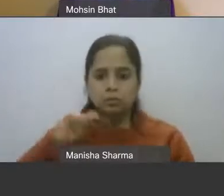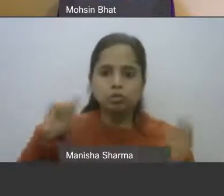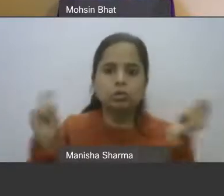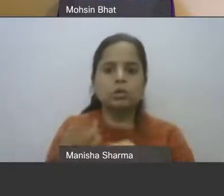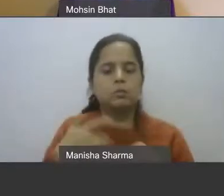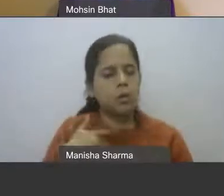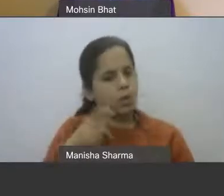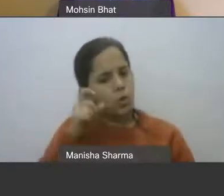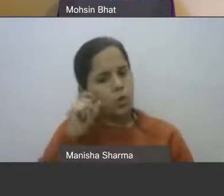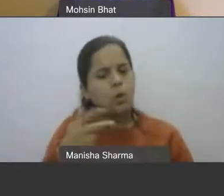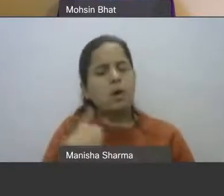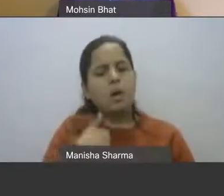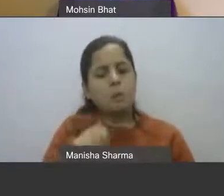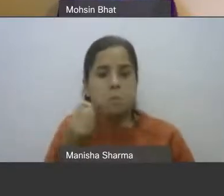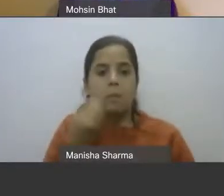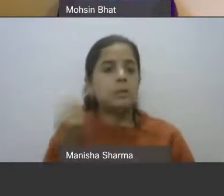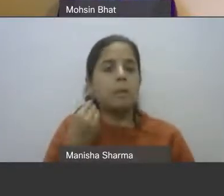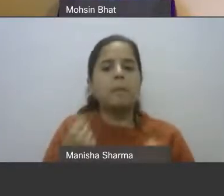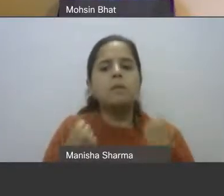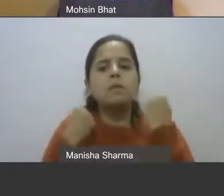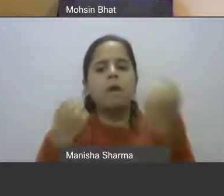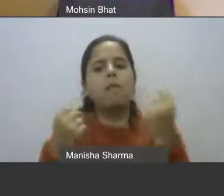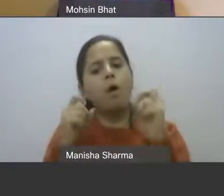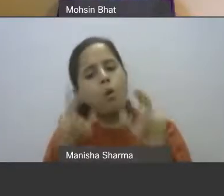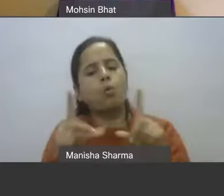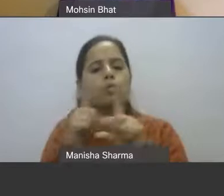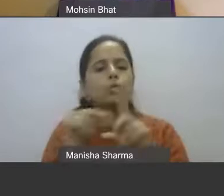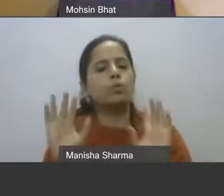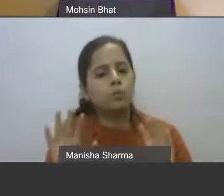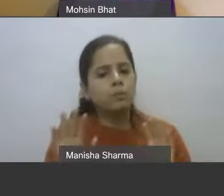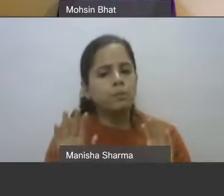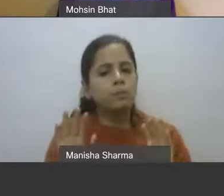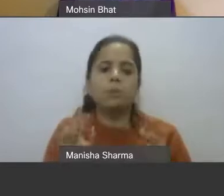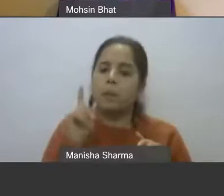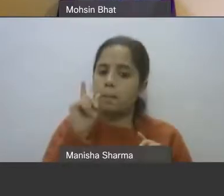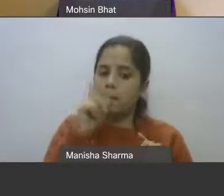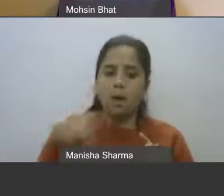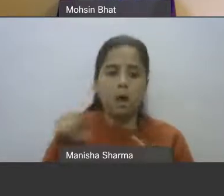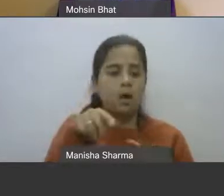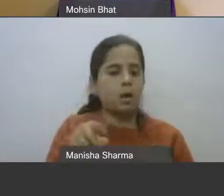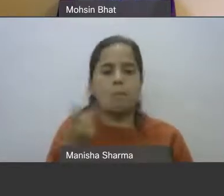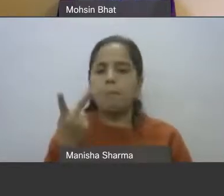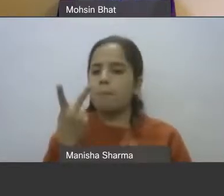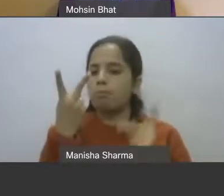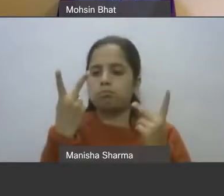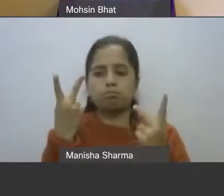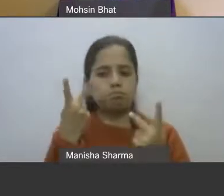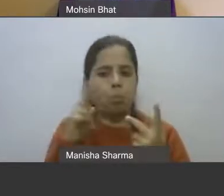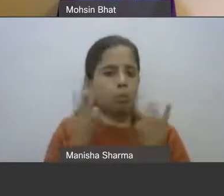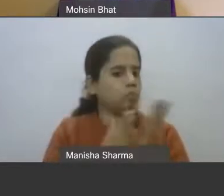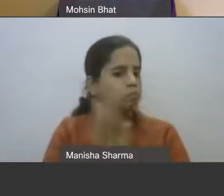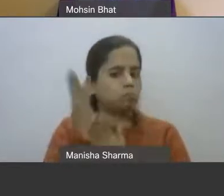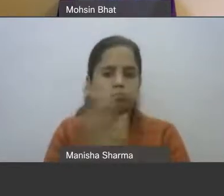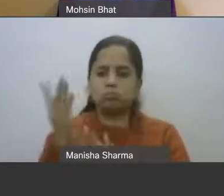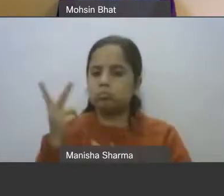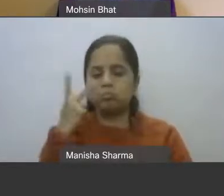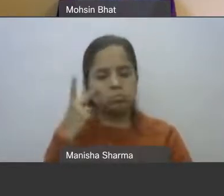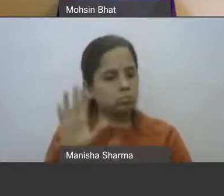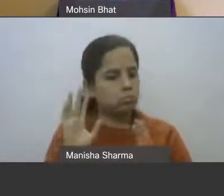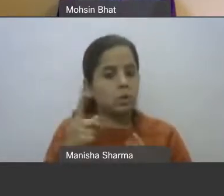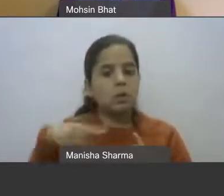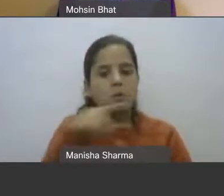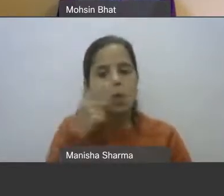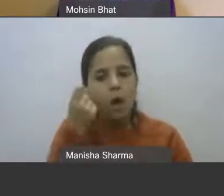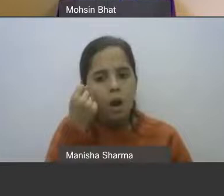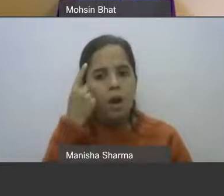is something that can be conceived as immutable. And it, in fact, fits the bill under both these criteria. And that is, and then you